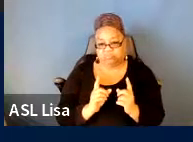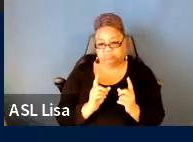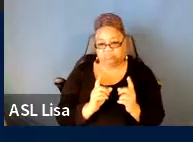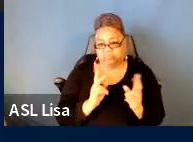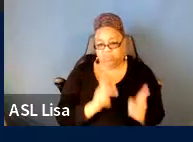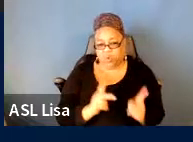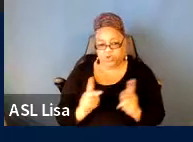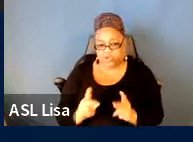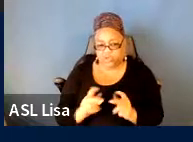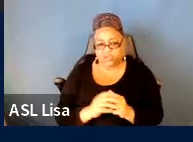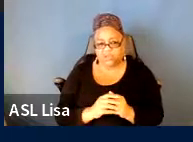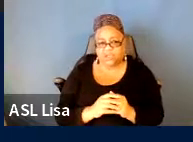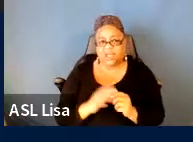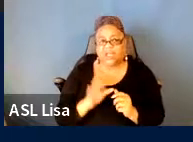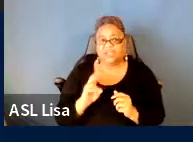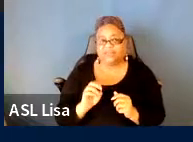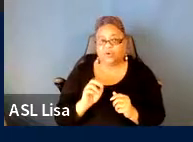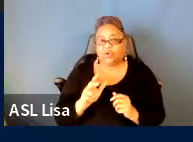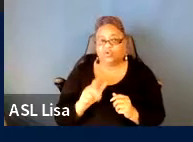703.2.4 and